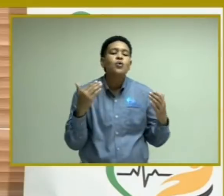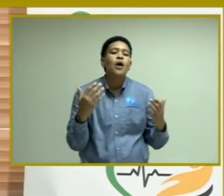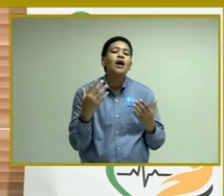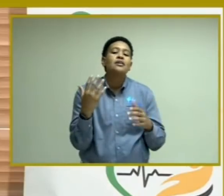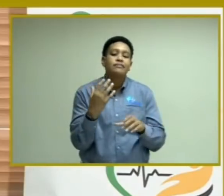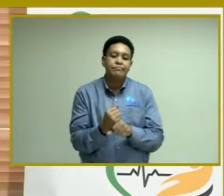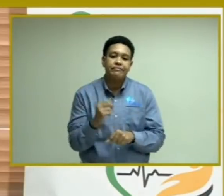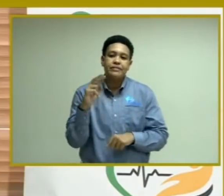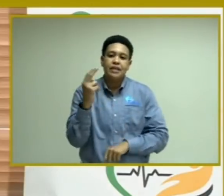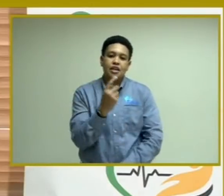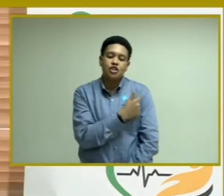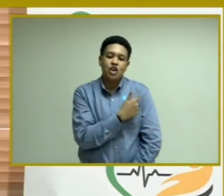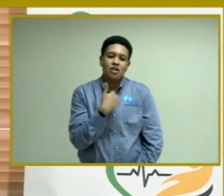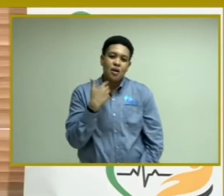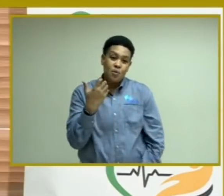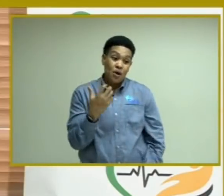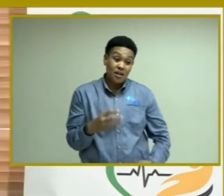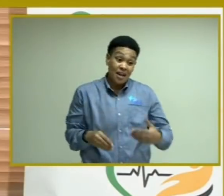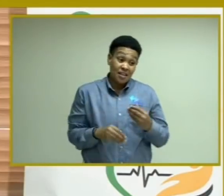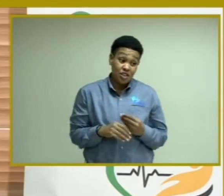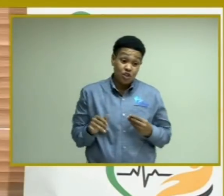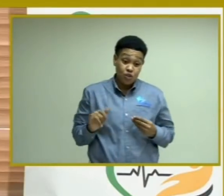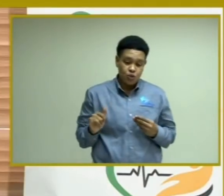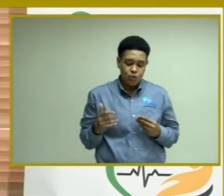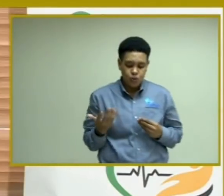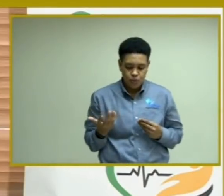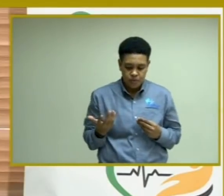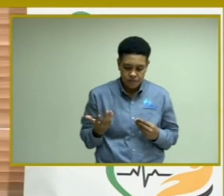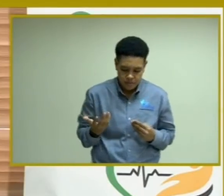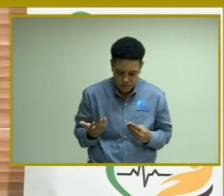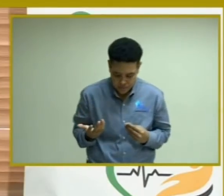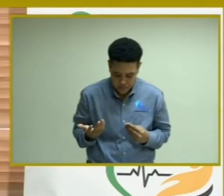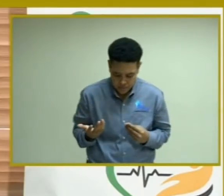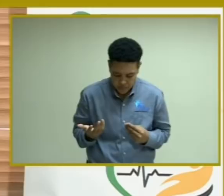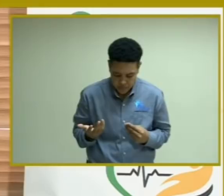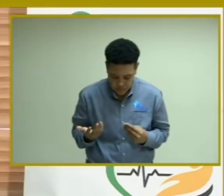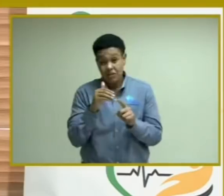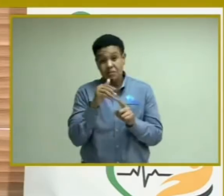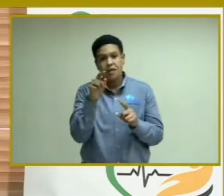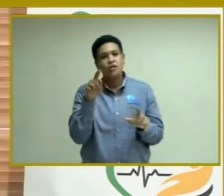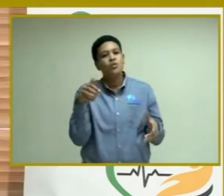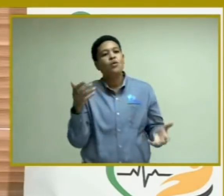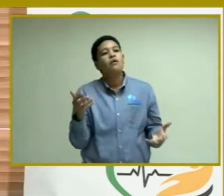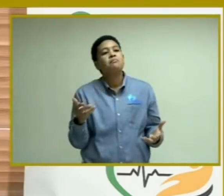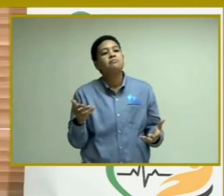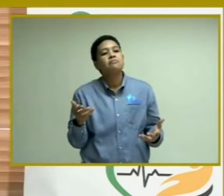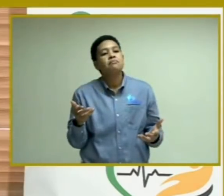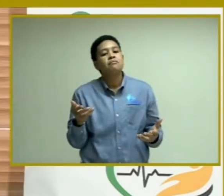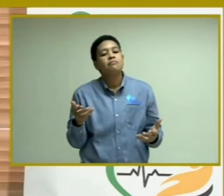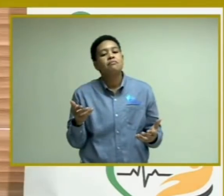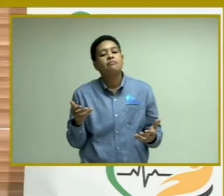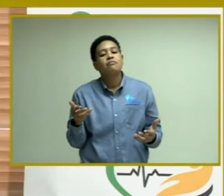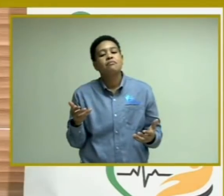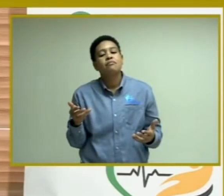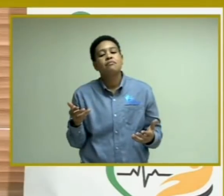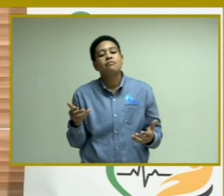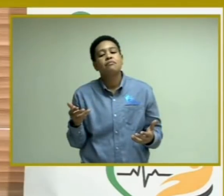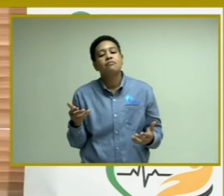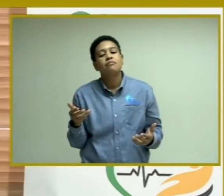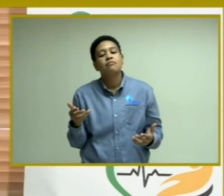second dose. I want to also just remind you that for those who